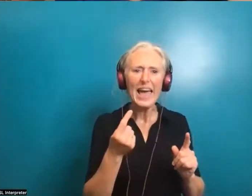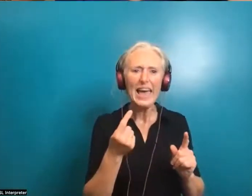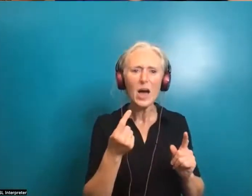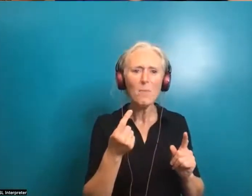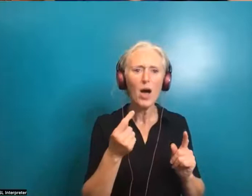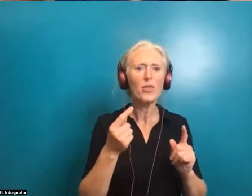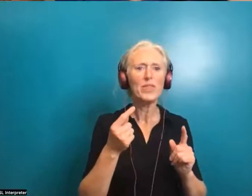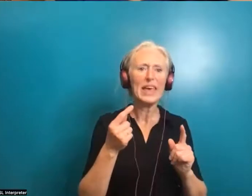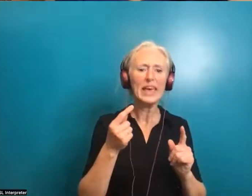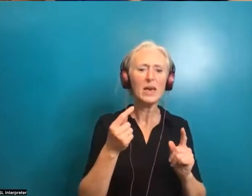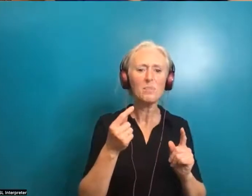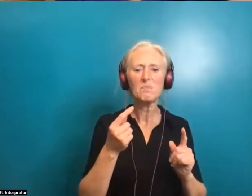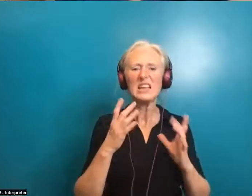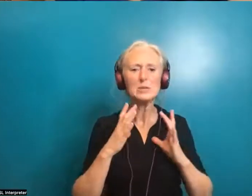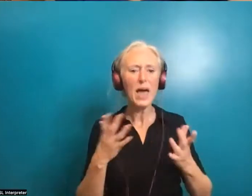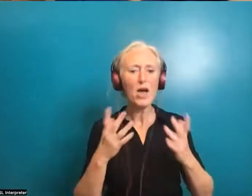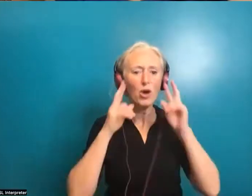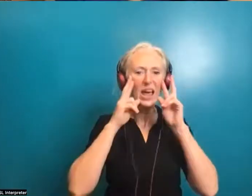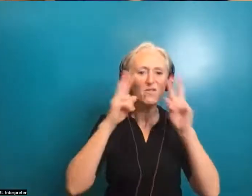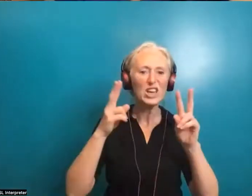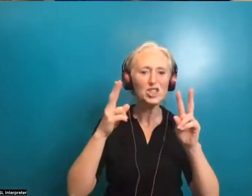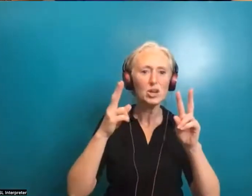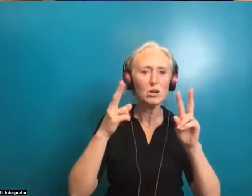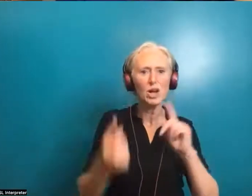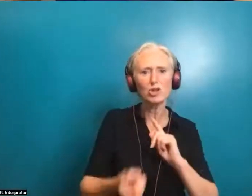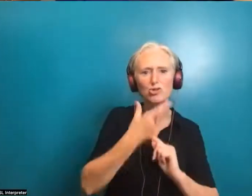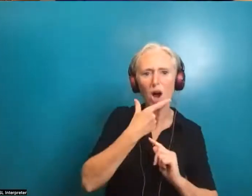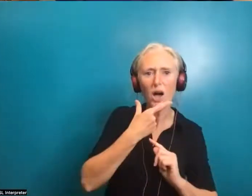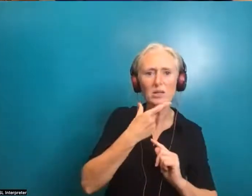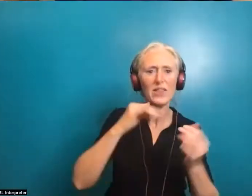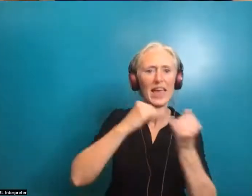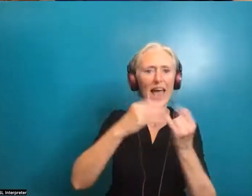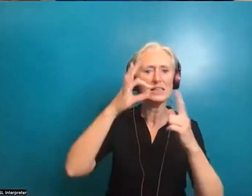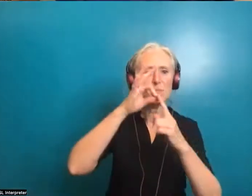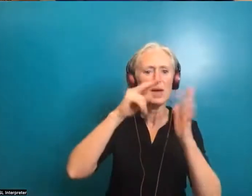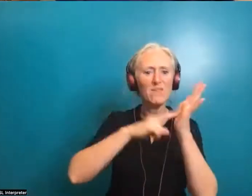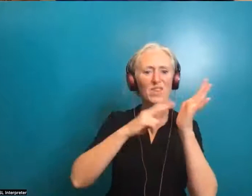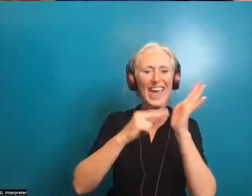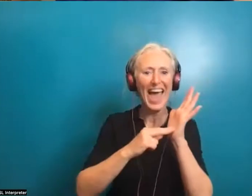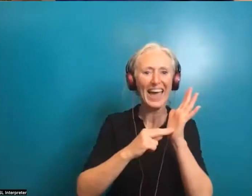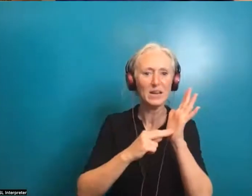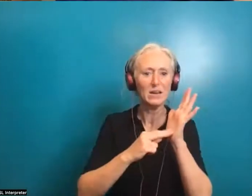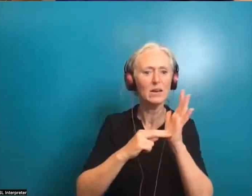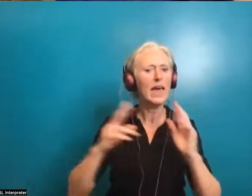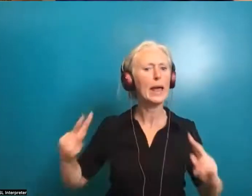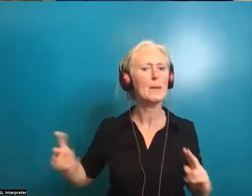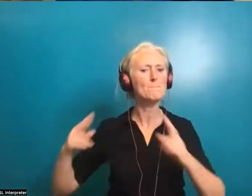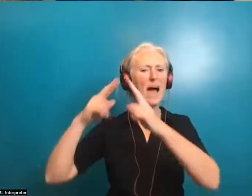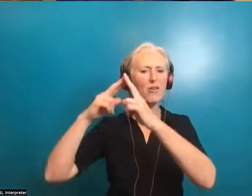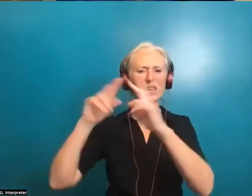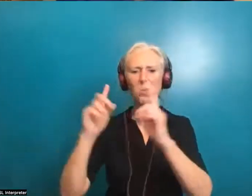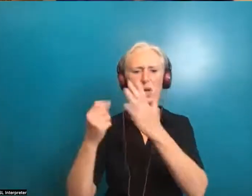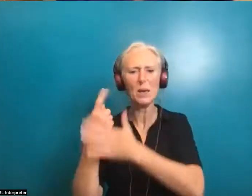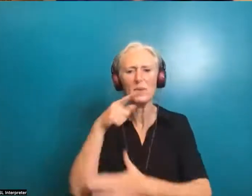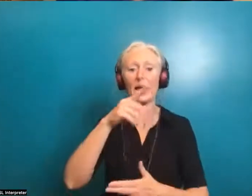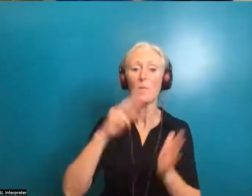the antioxidant tablet treatment, what stage are they at? Again, another specific. I don't know. I'd have to look that up specifically